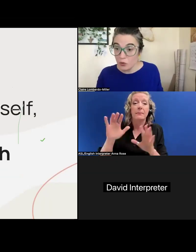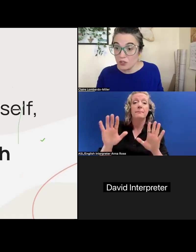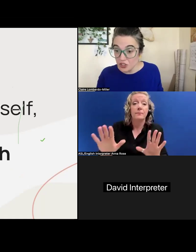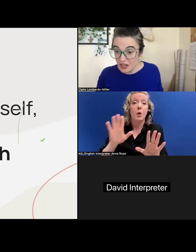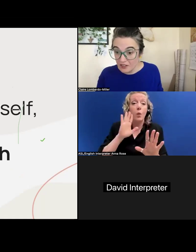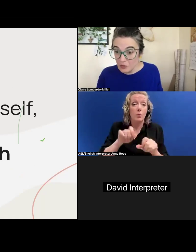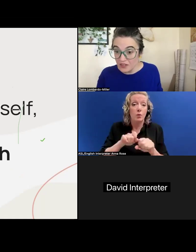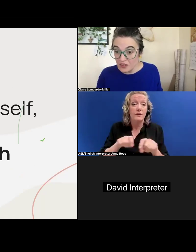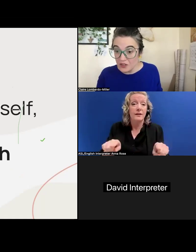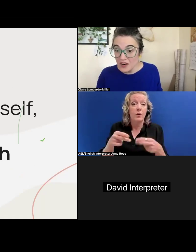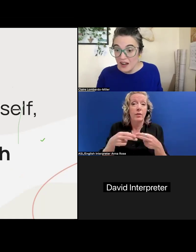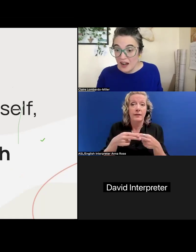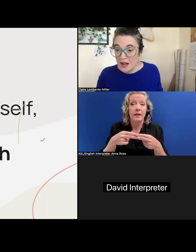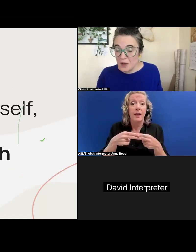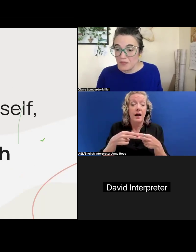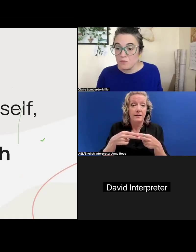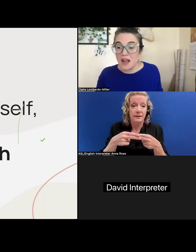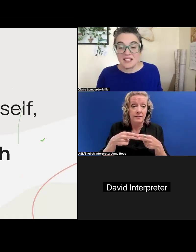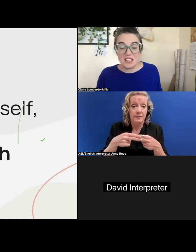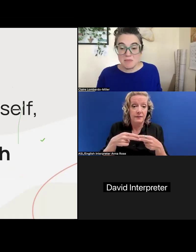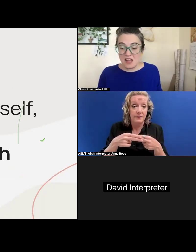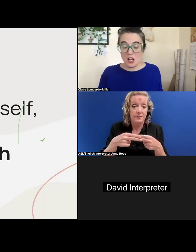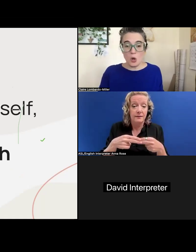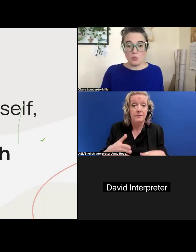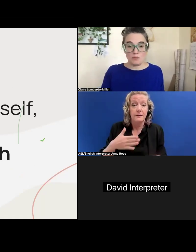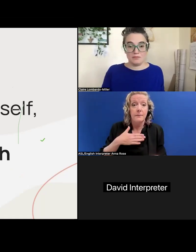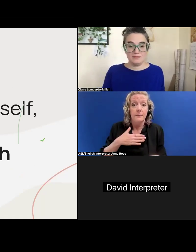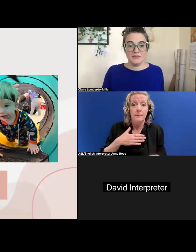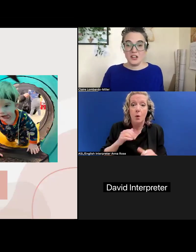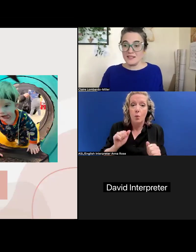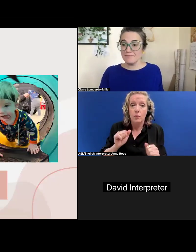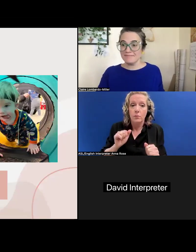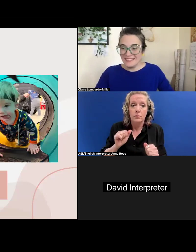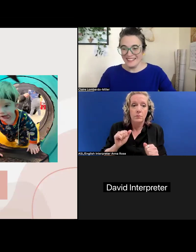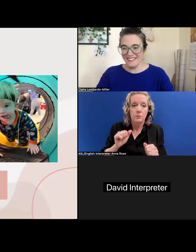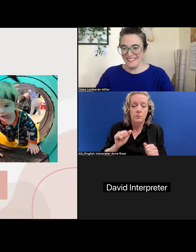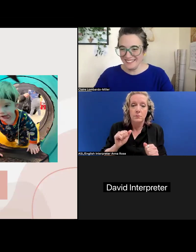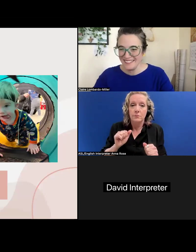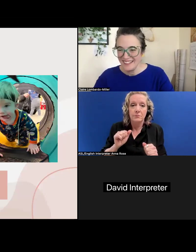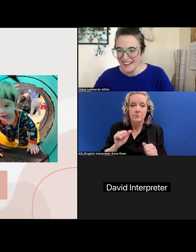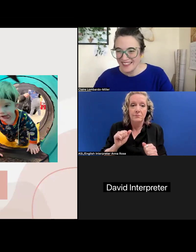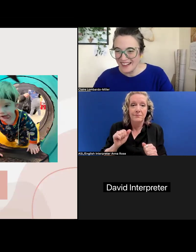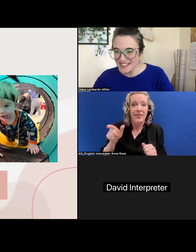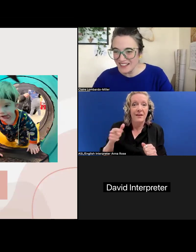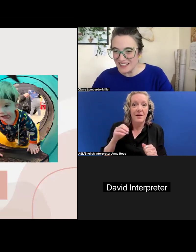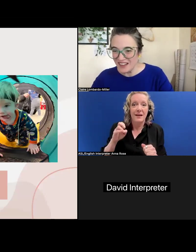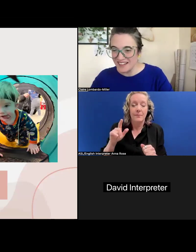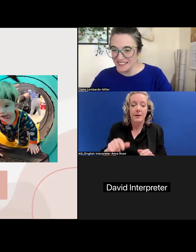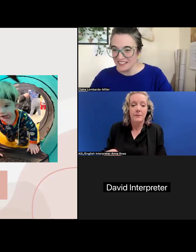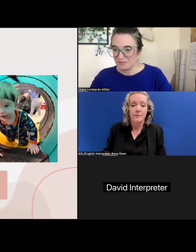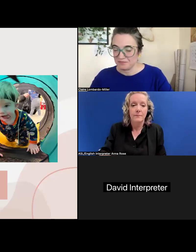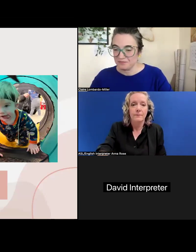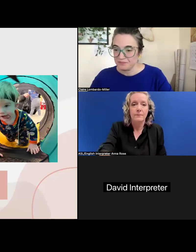slides. They will share them with you. My email, oh, there it is. There's my